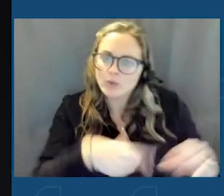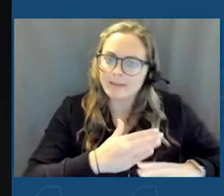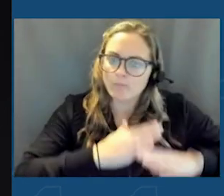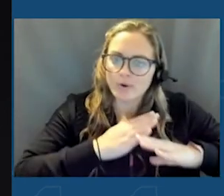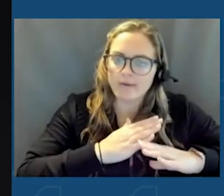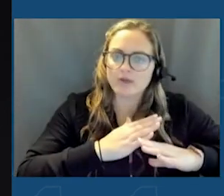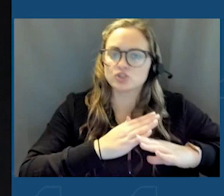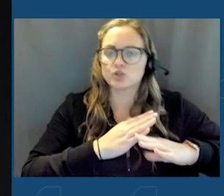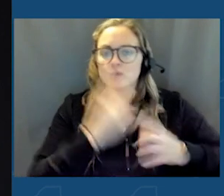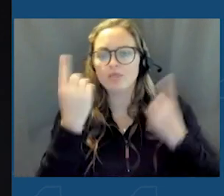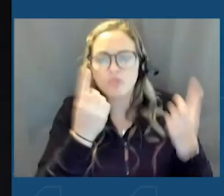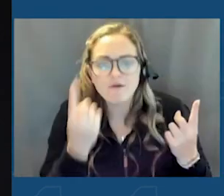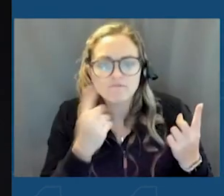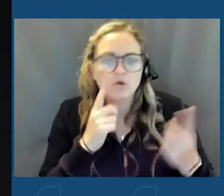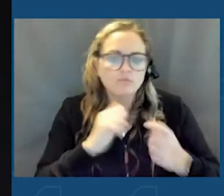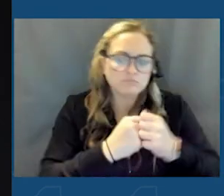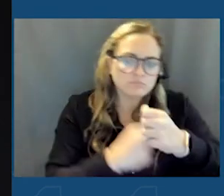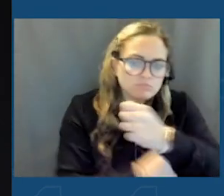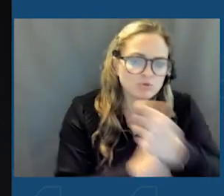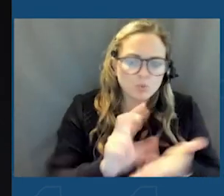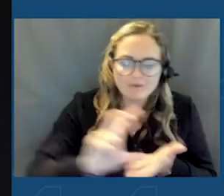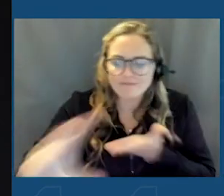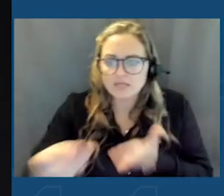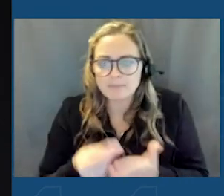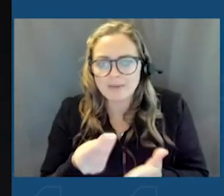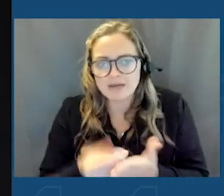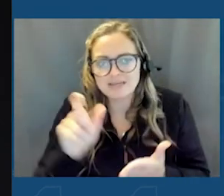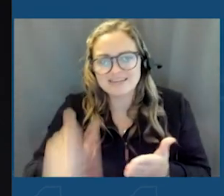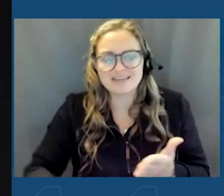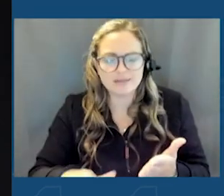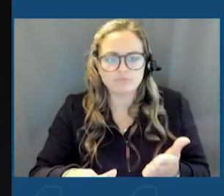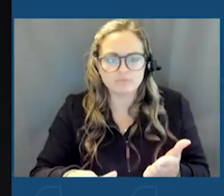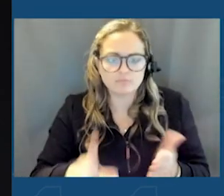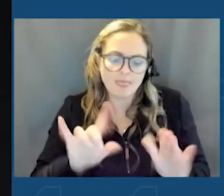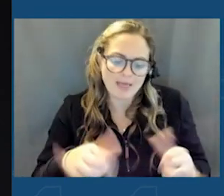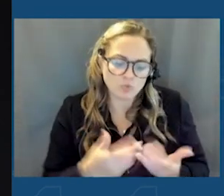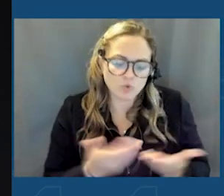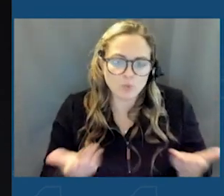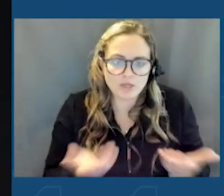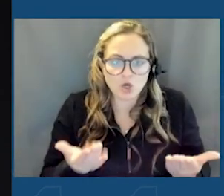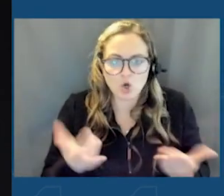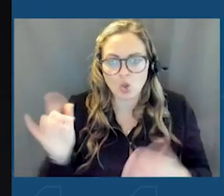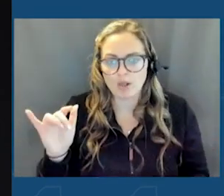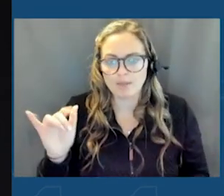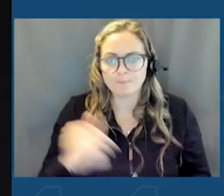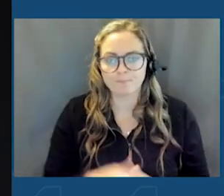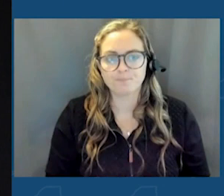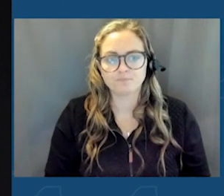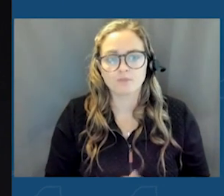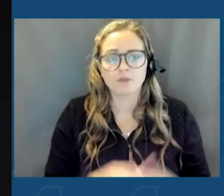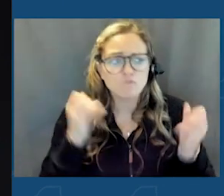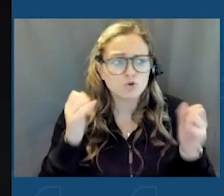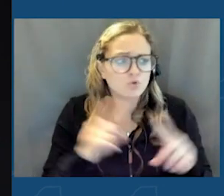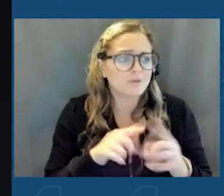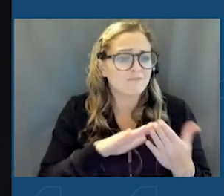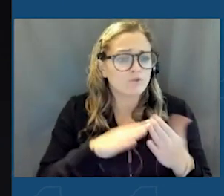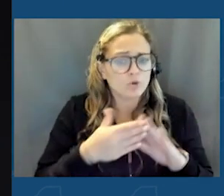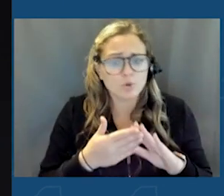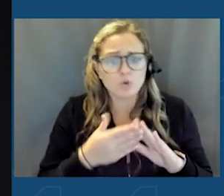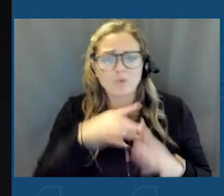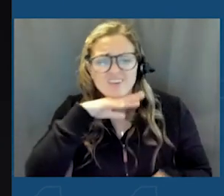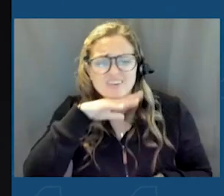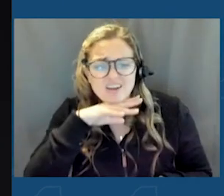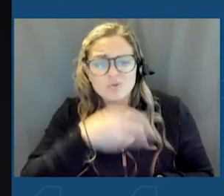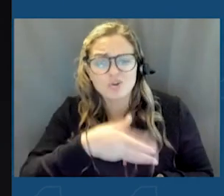infrastructure projects, and you need to invest the money. And that's what we're doing here right in Long Island. And so for too many communities, we've had contaminated drinking water. That